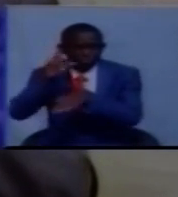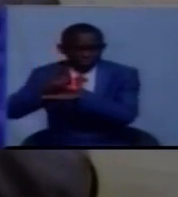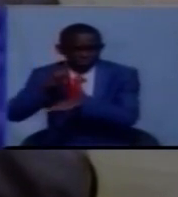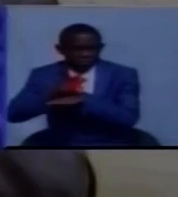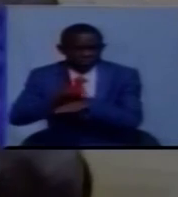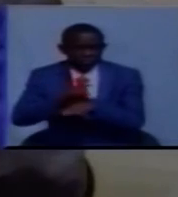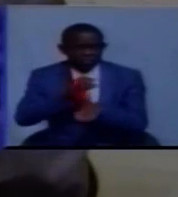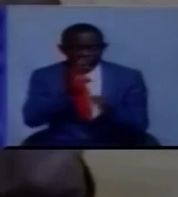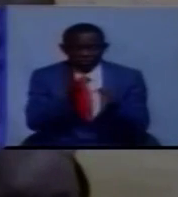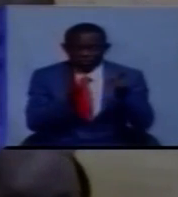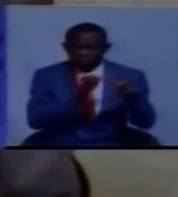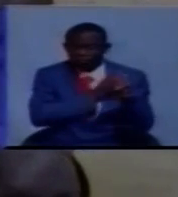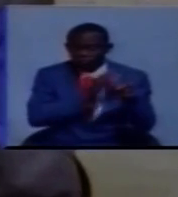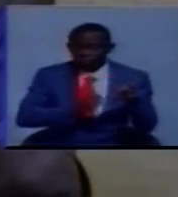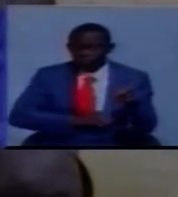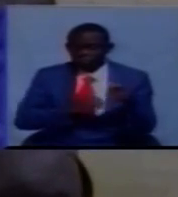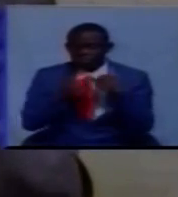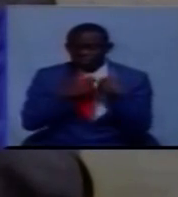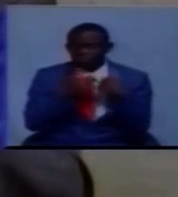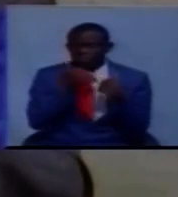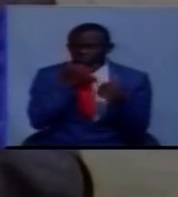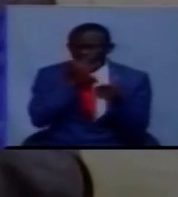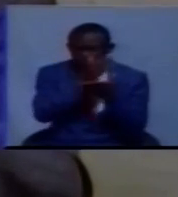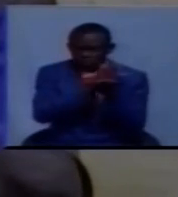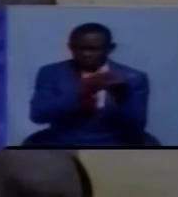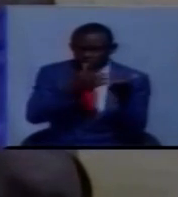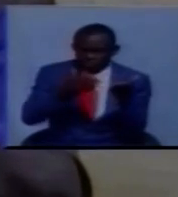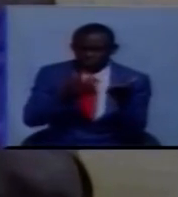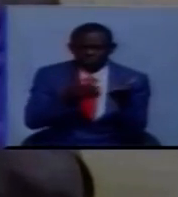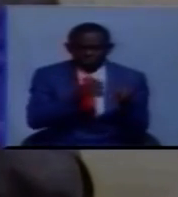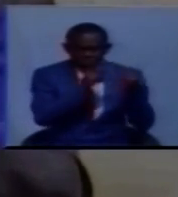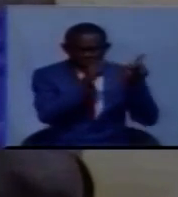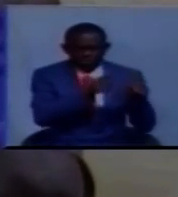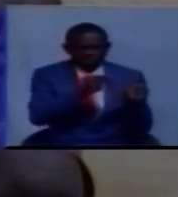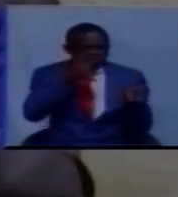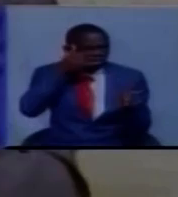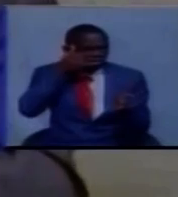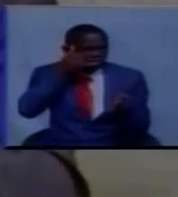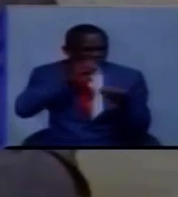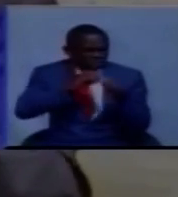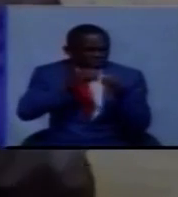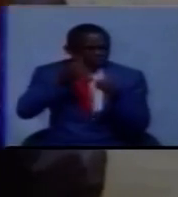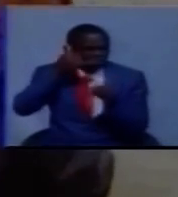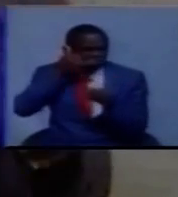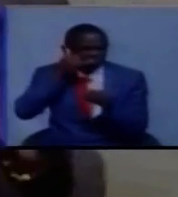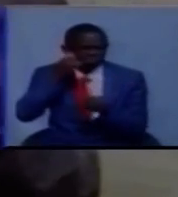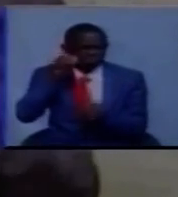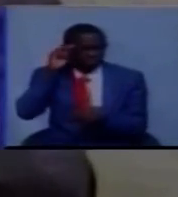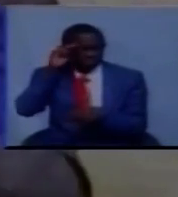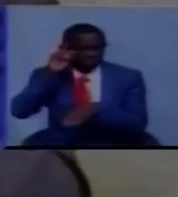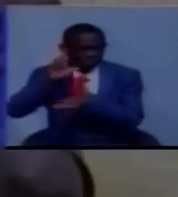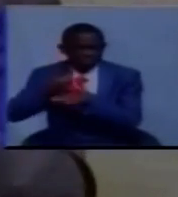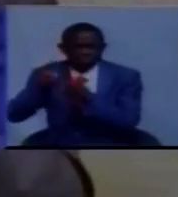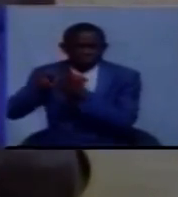we carry out the formal inspection. We know what we are looking for. We don't just go and say, there is this. So we say, we look